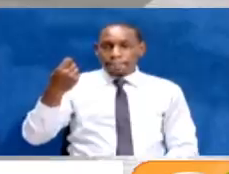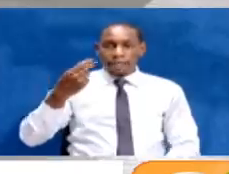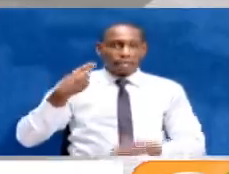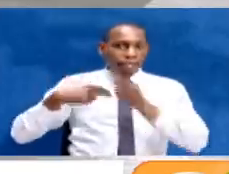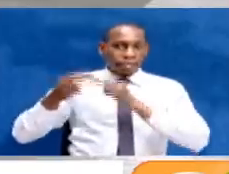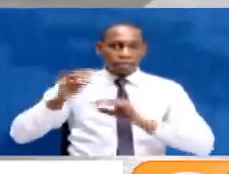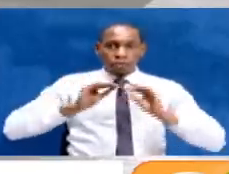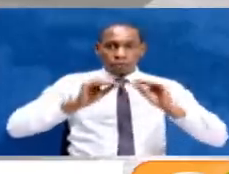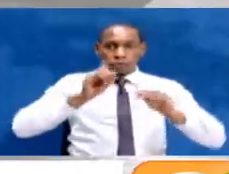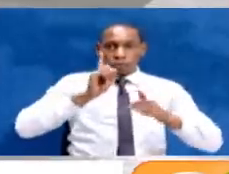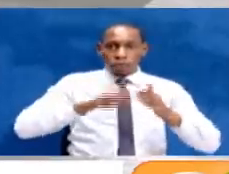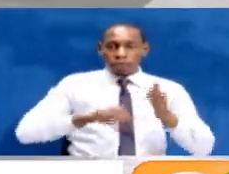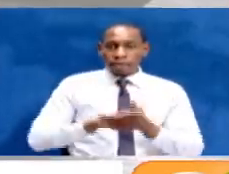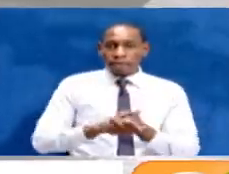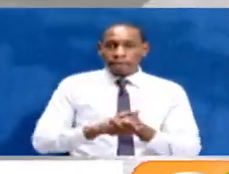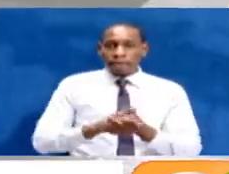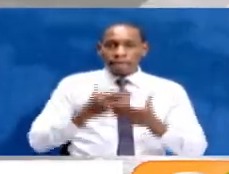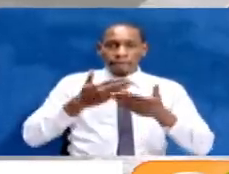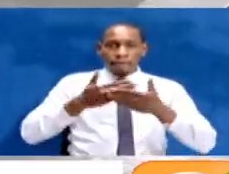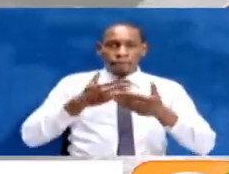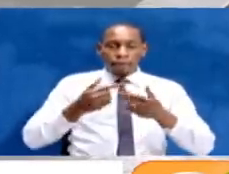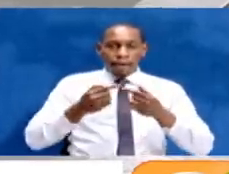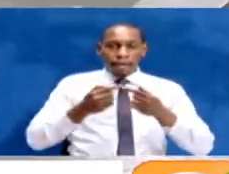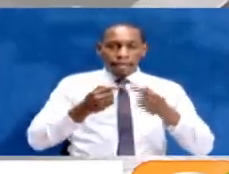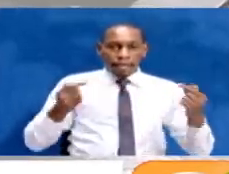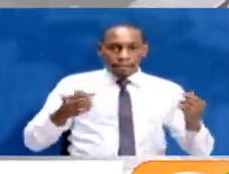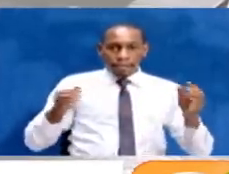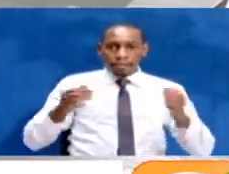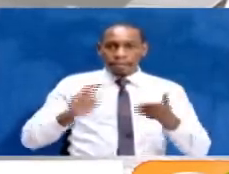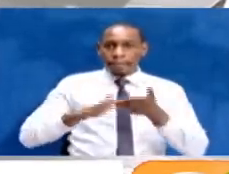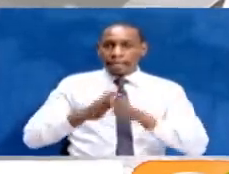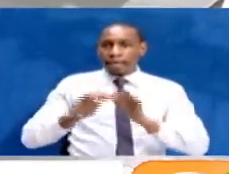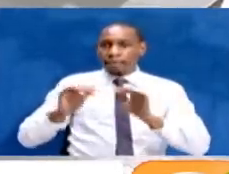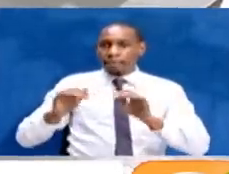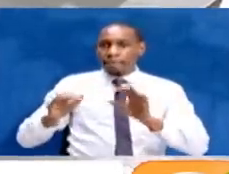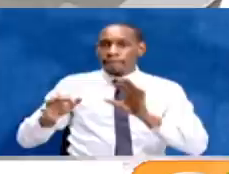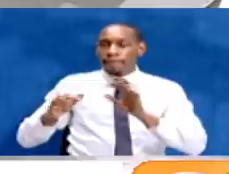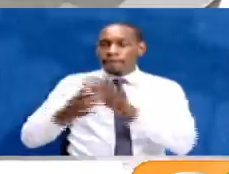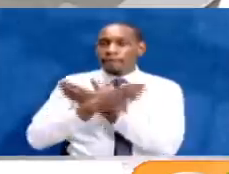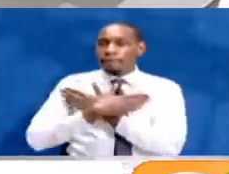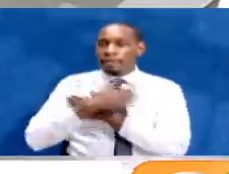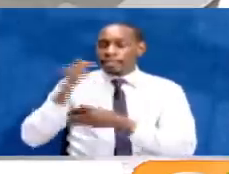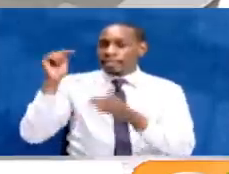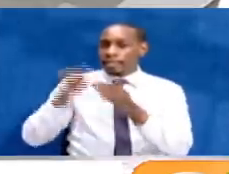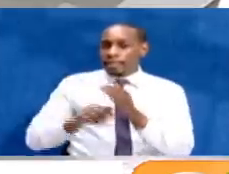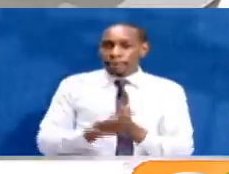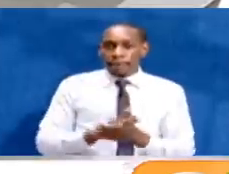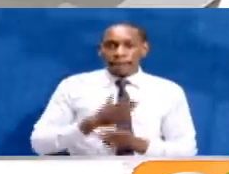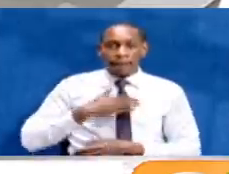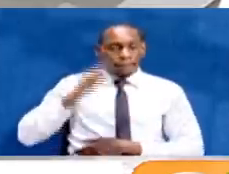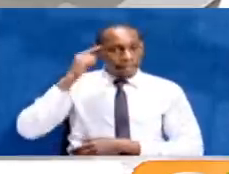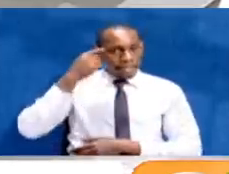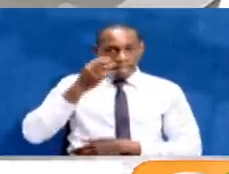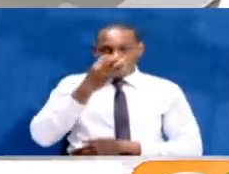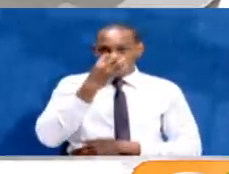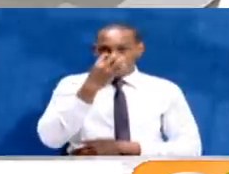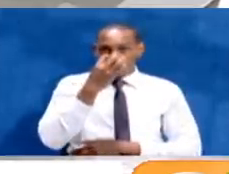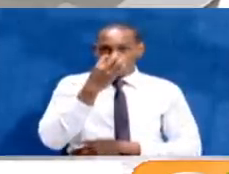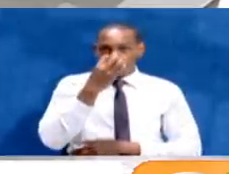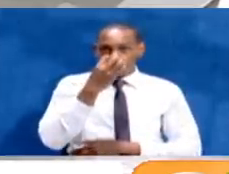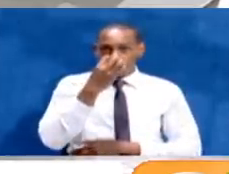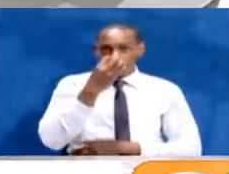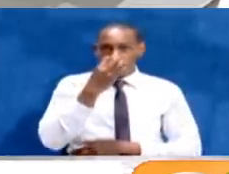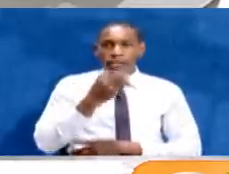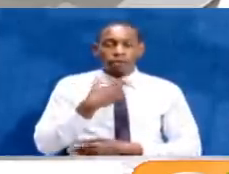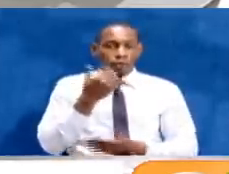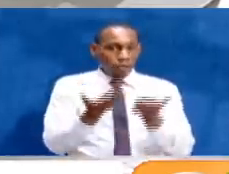that former foes become best friends in a day or two. So a day is very long in politics in Kenya. And I think for the deputy president, he's